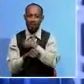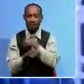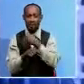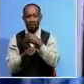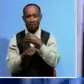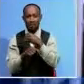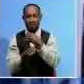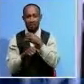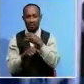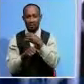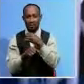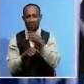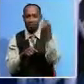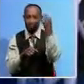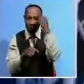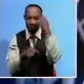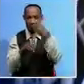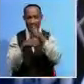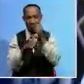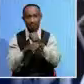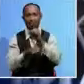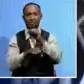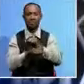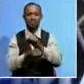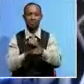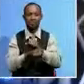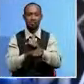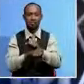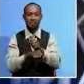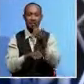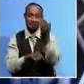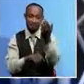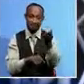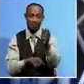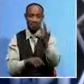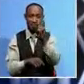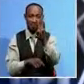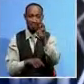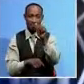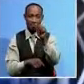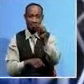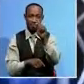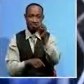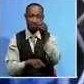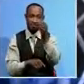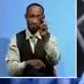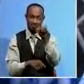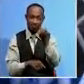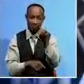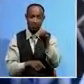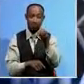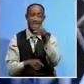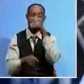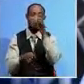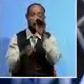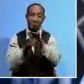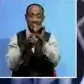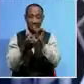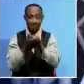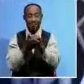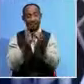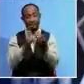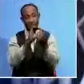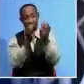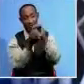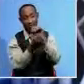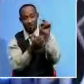for the youth. And UPND Treasurer Watson Lumba earlier disclosed that President Hichilema made a vow whilst in opposition